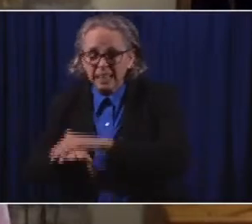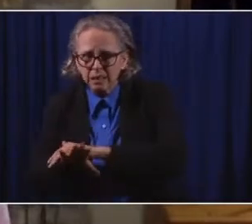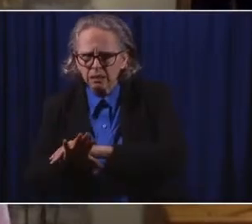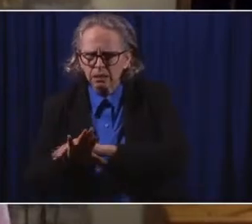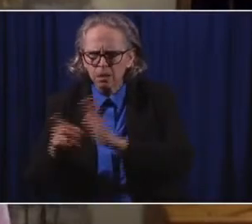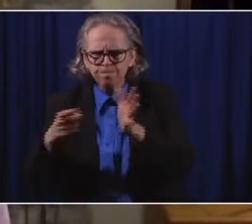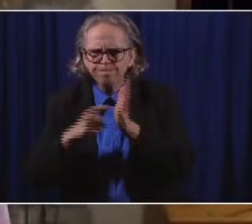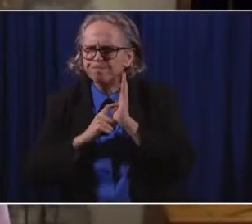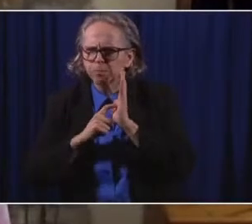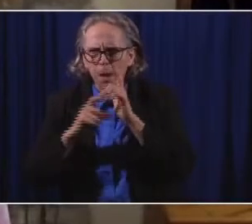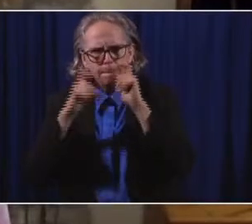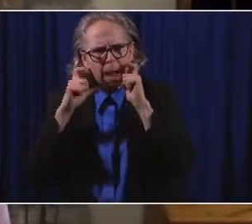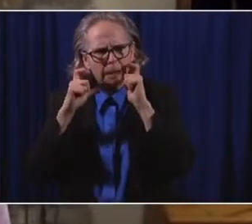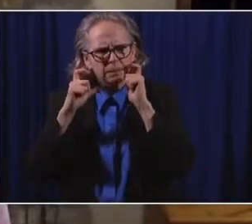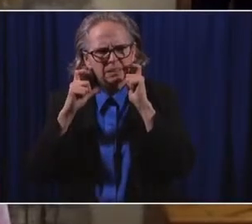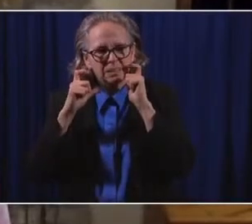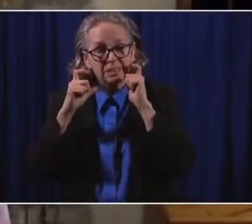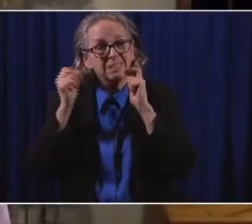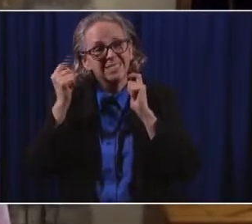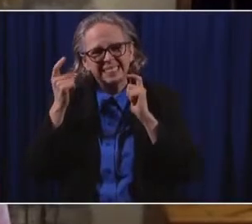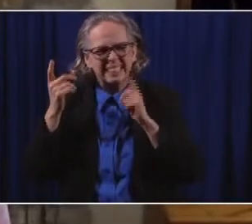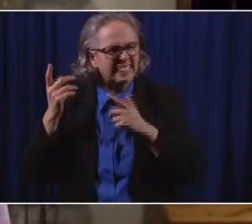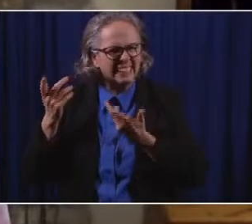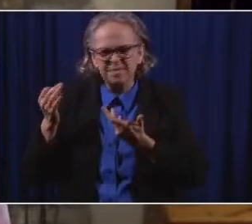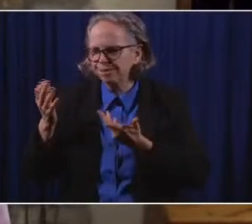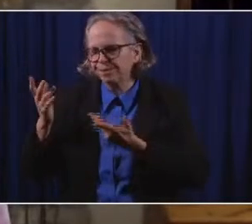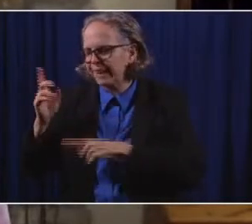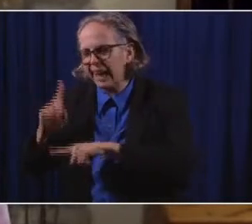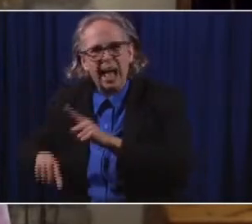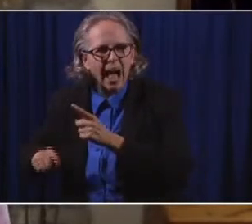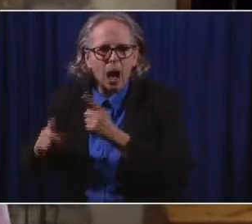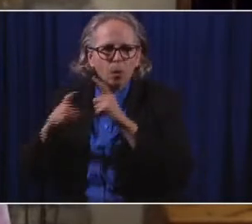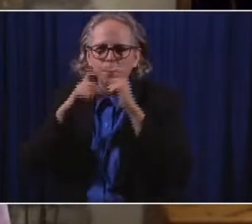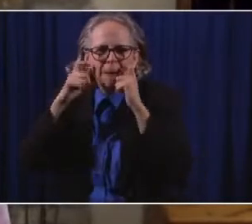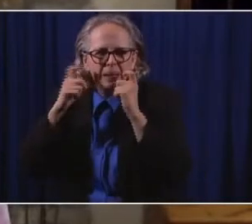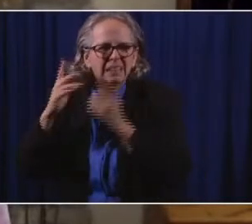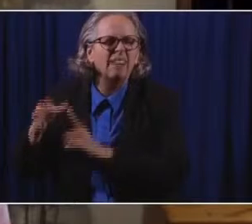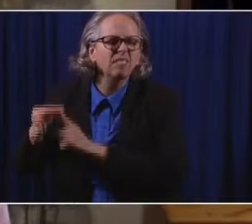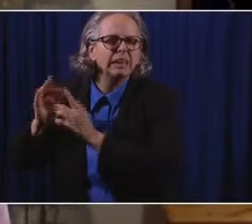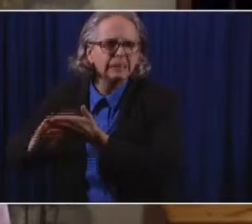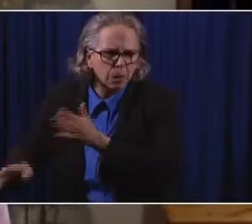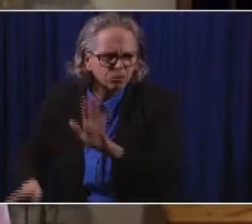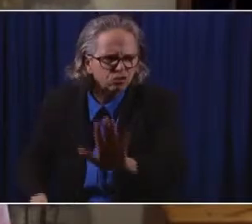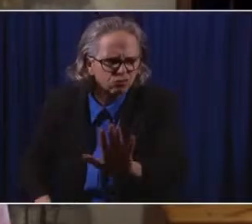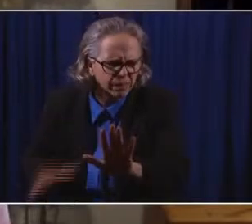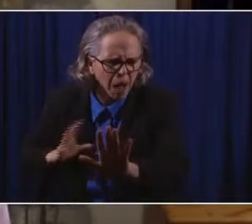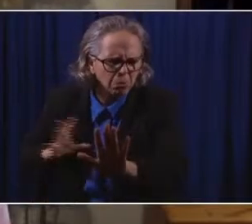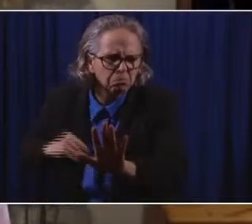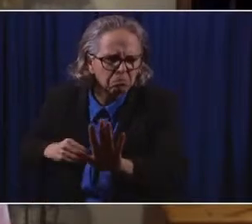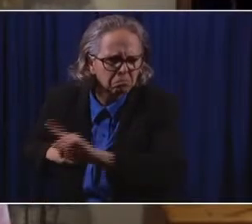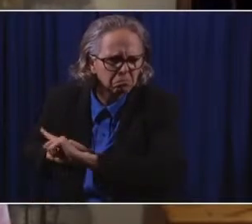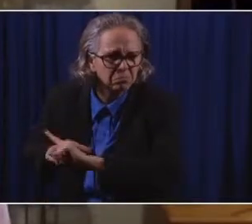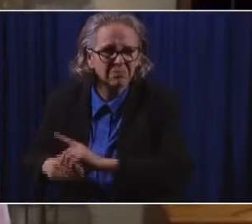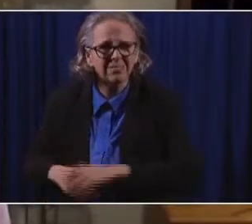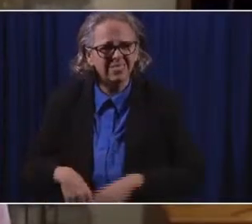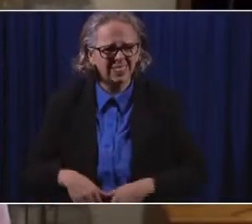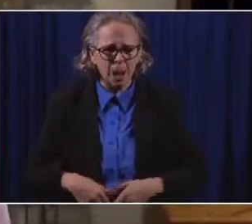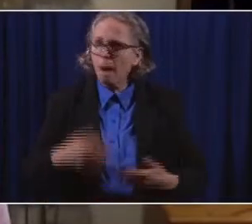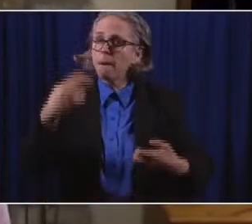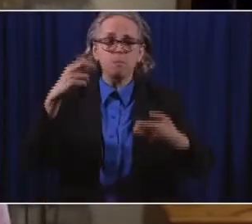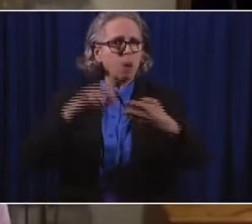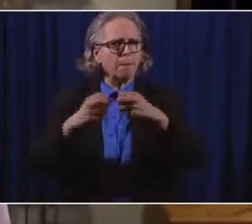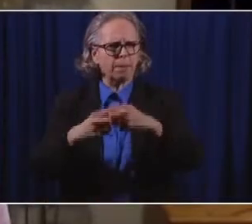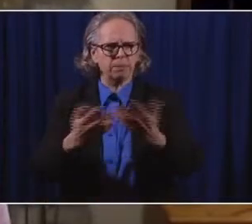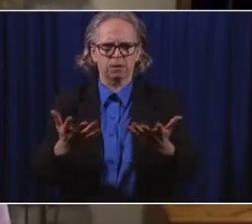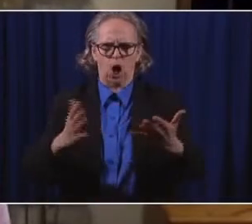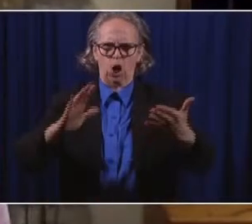exemption. Our problem is community spread. And because 82 of our counties are high